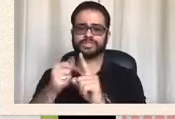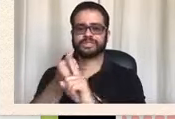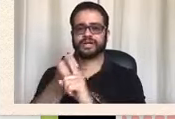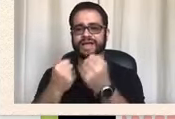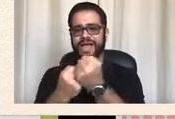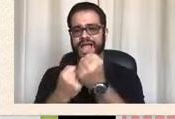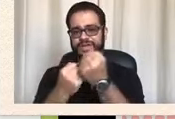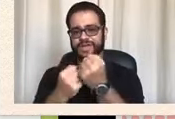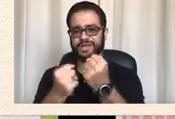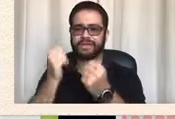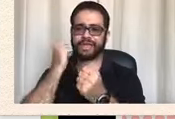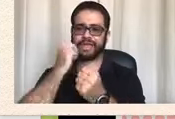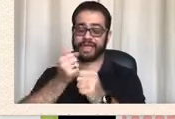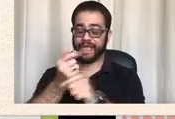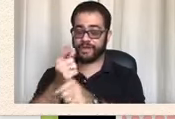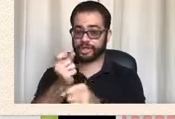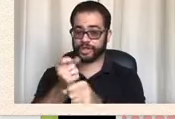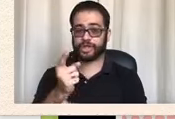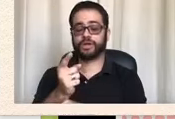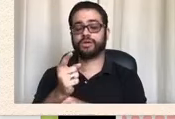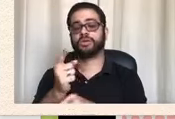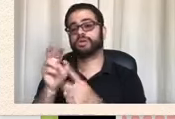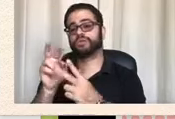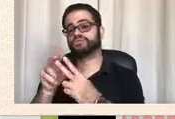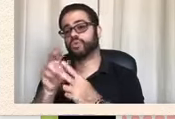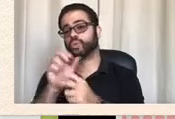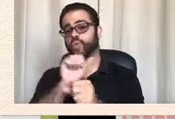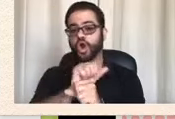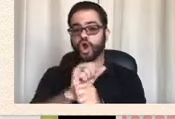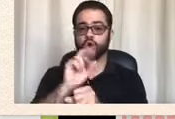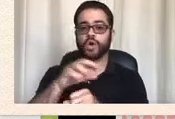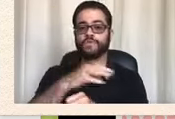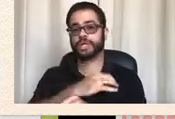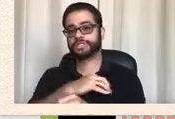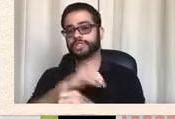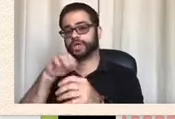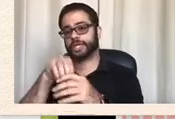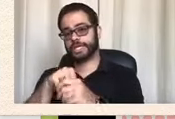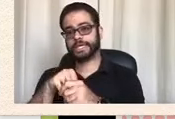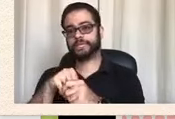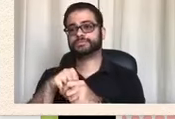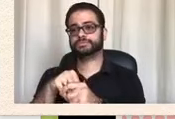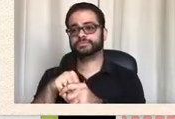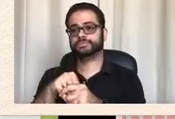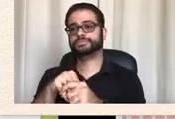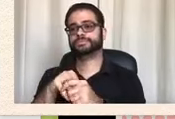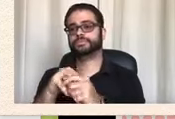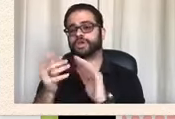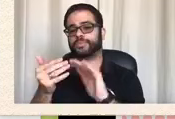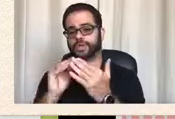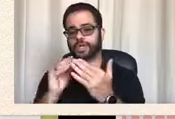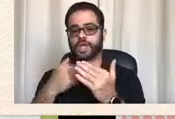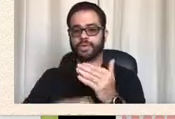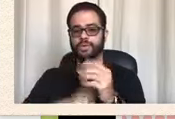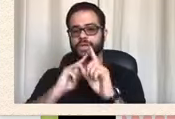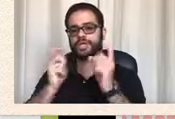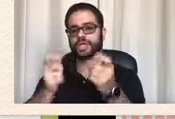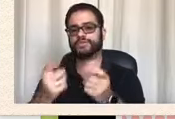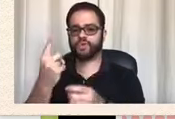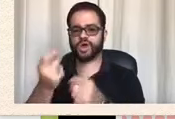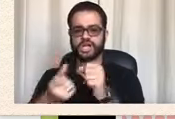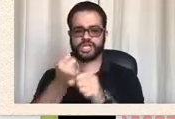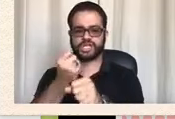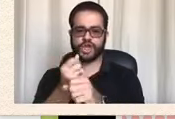either worked or volunteered in the community, and we gave them a year's worth of trolley passes for free. So you want